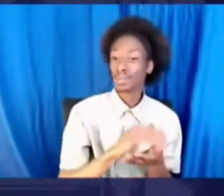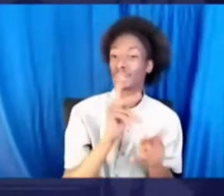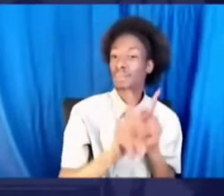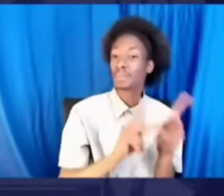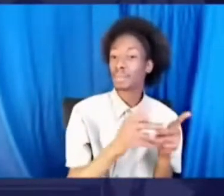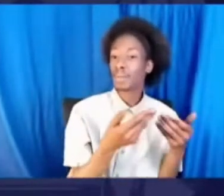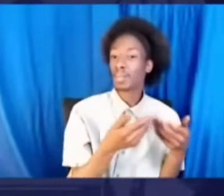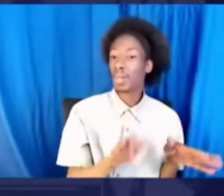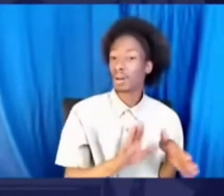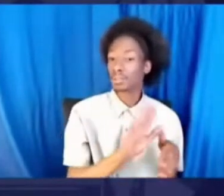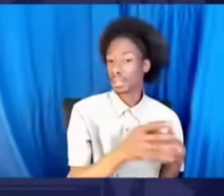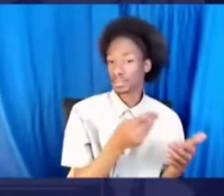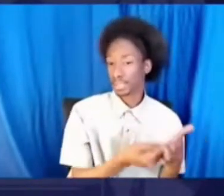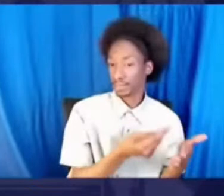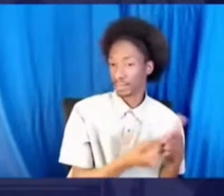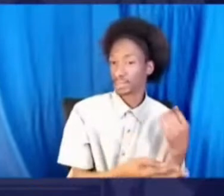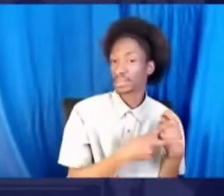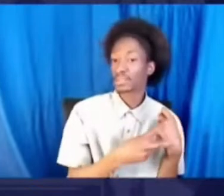their savings.